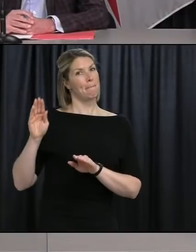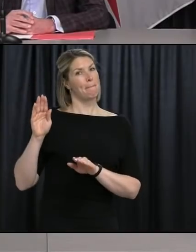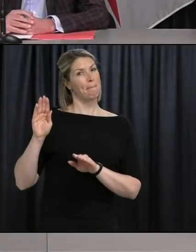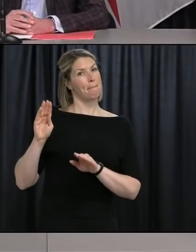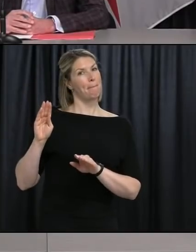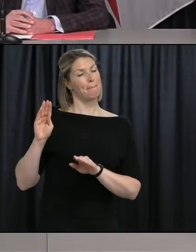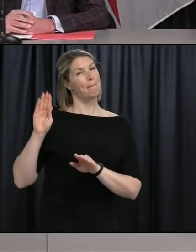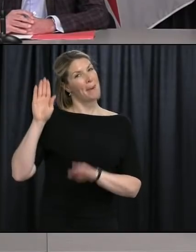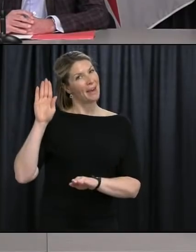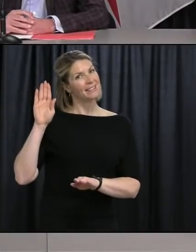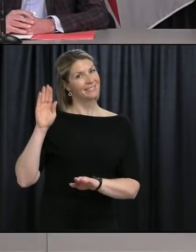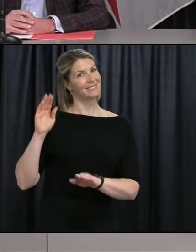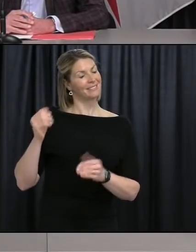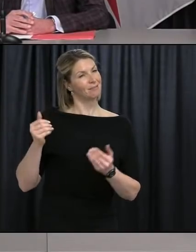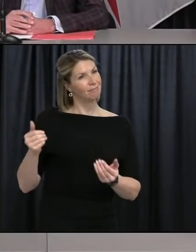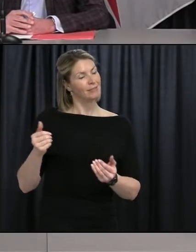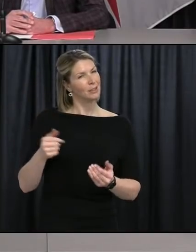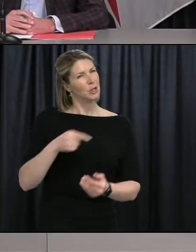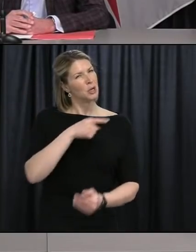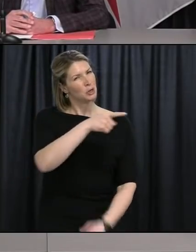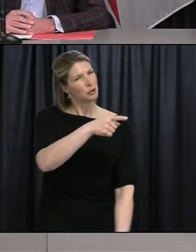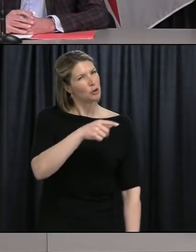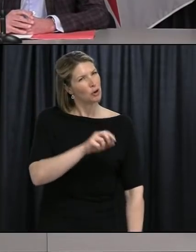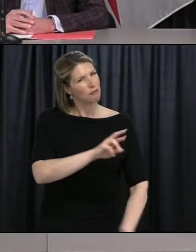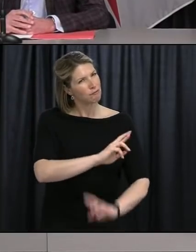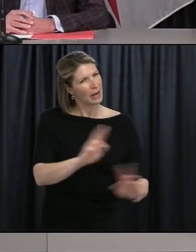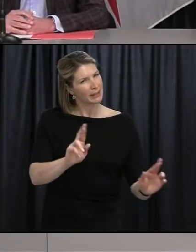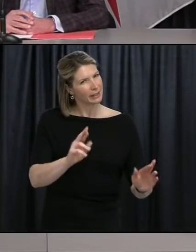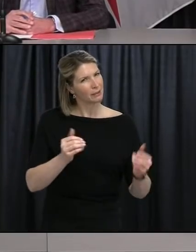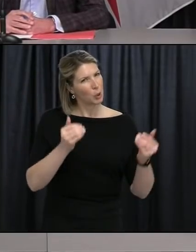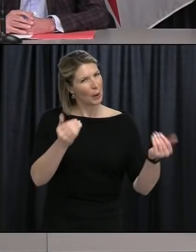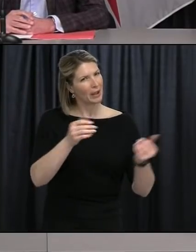the right age group to actually follow through on your promise.